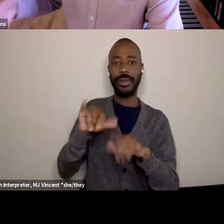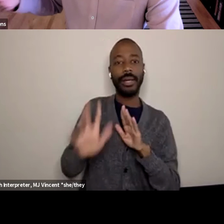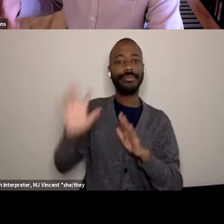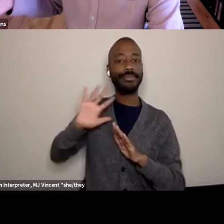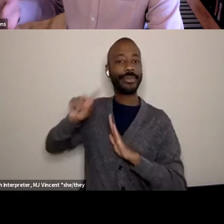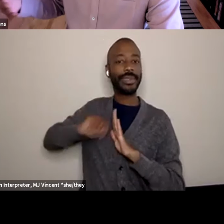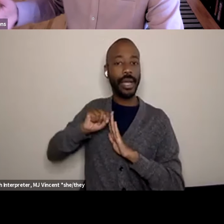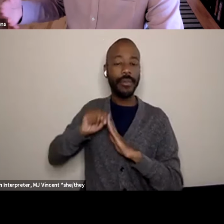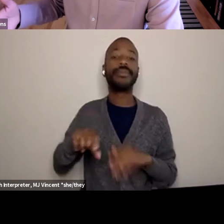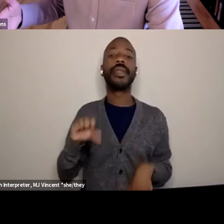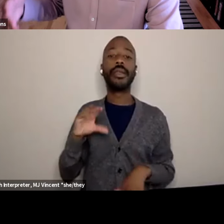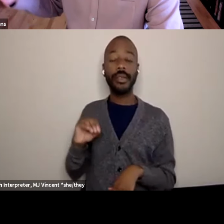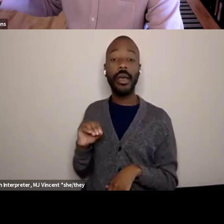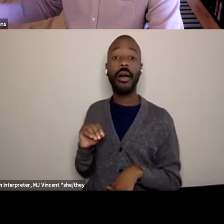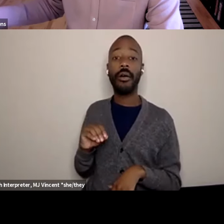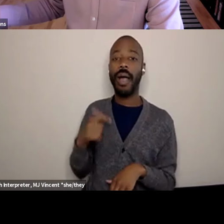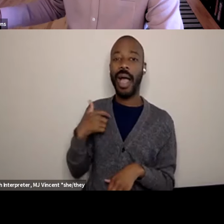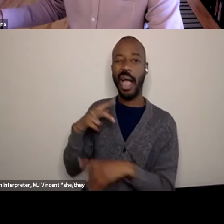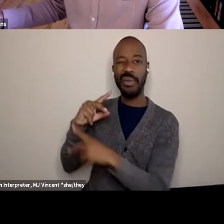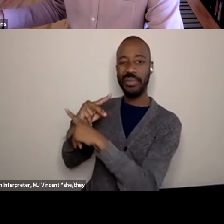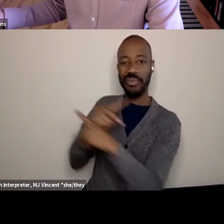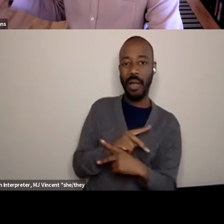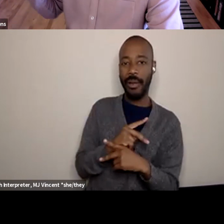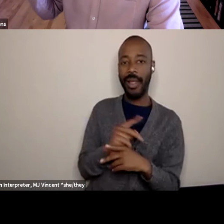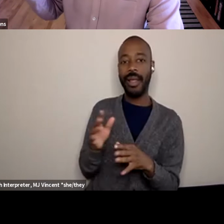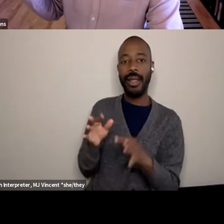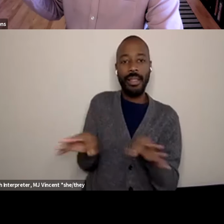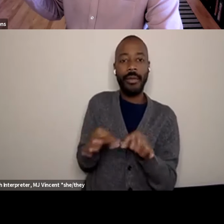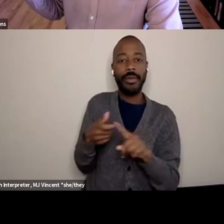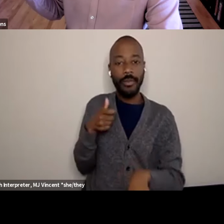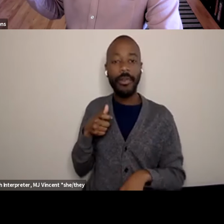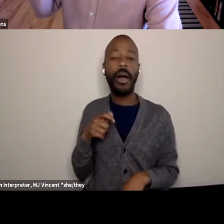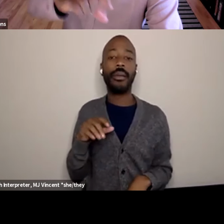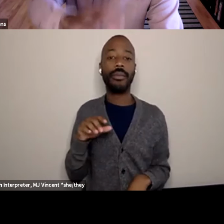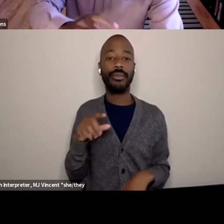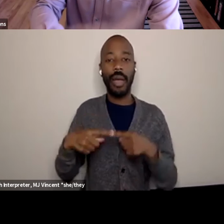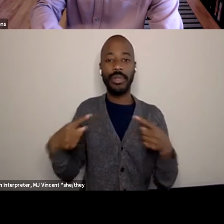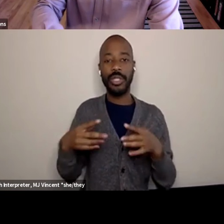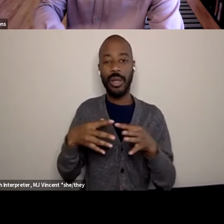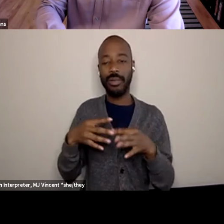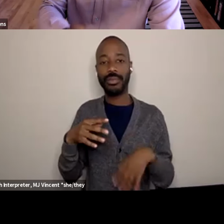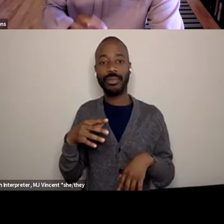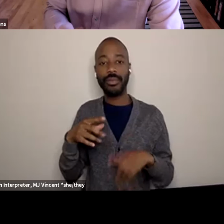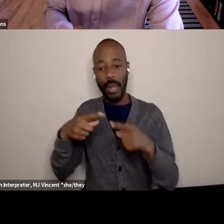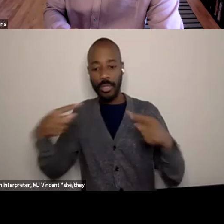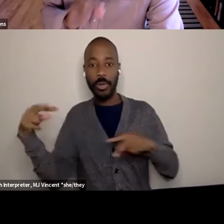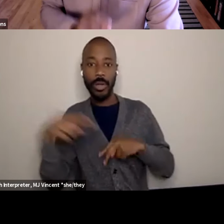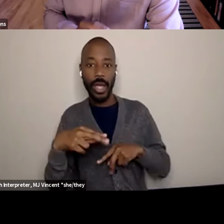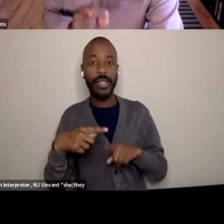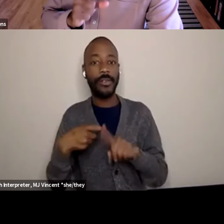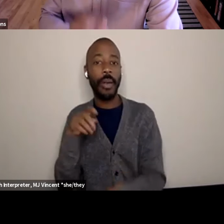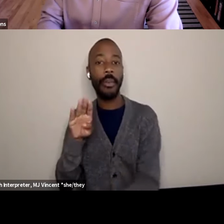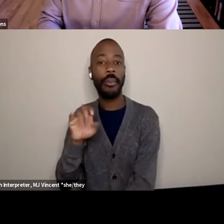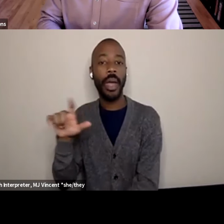borrowing the language of the oppositional gaze from bell hooks to become an analytical resource to talk about